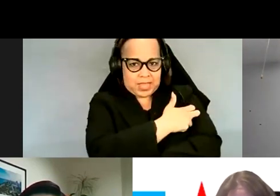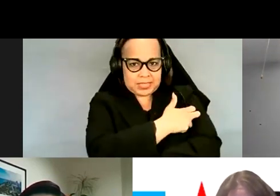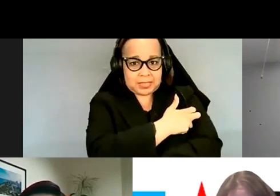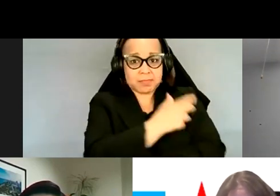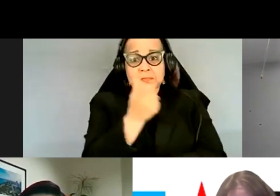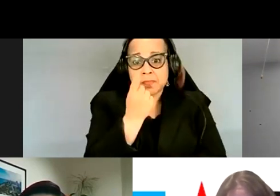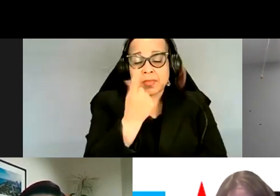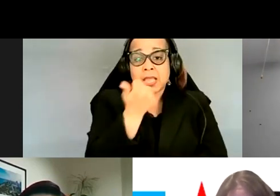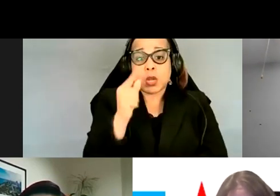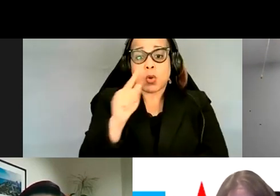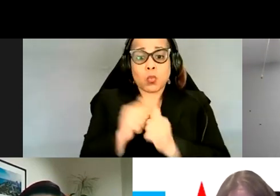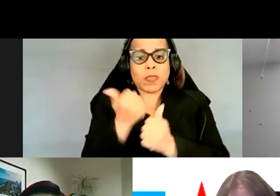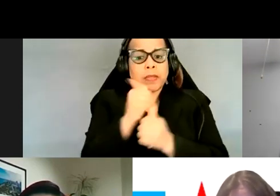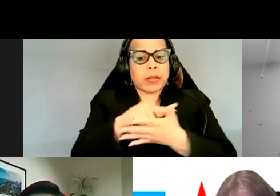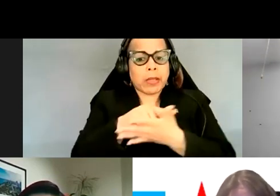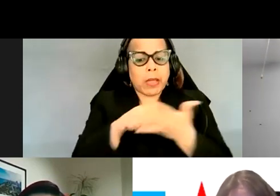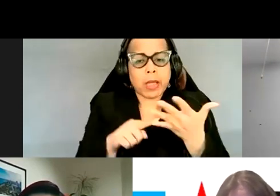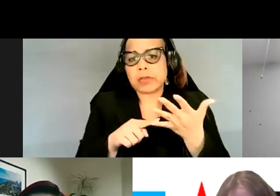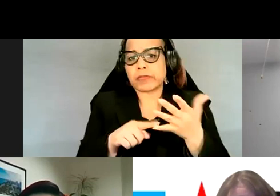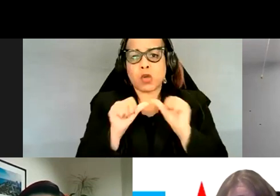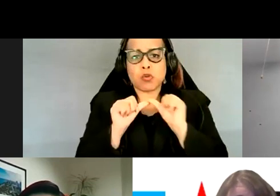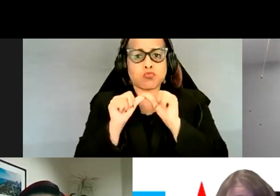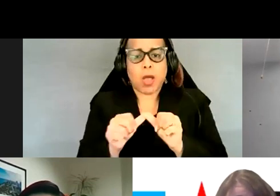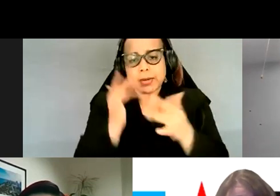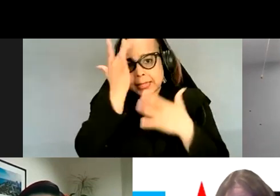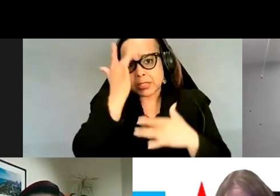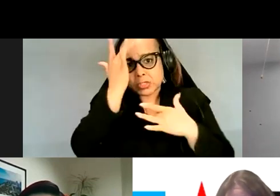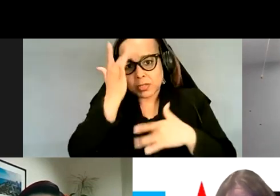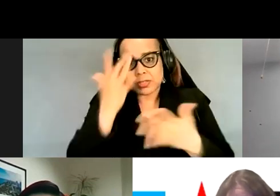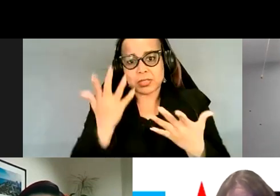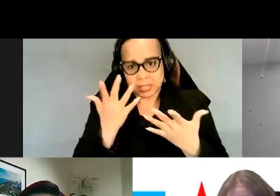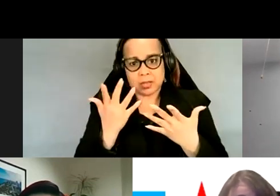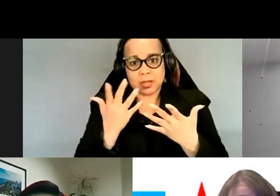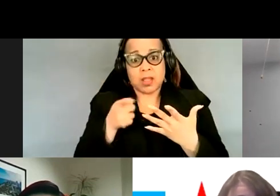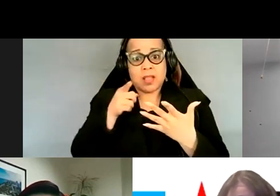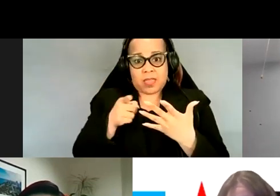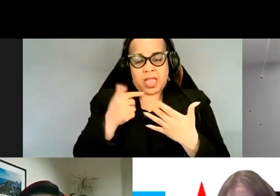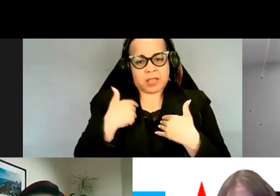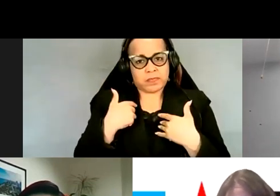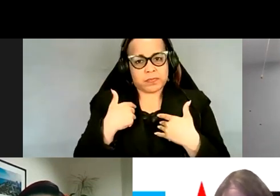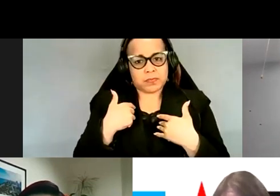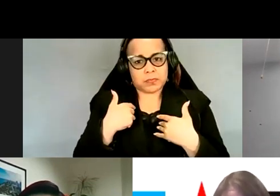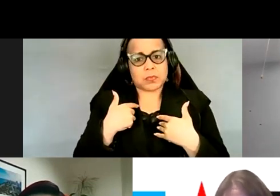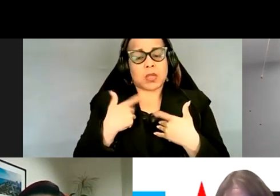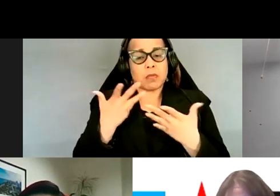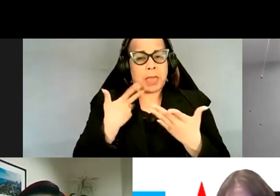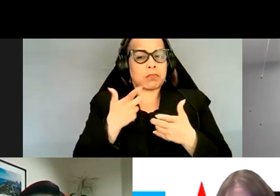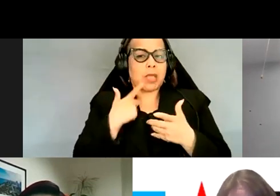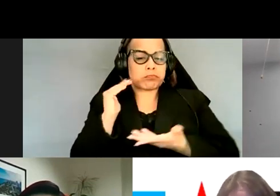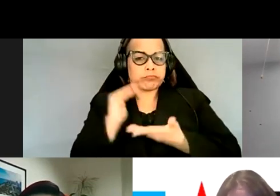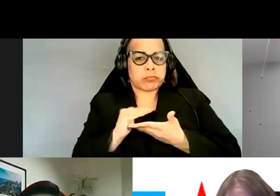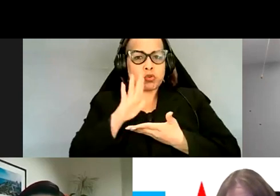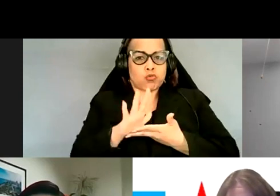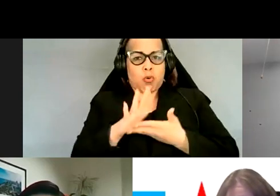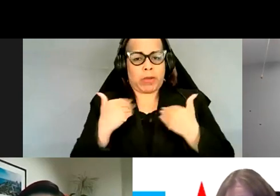Especially anybody with any kind of conditions, chronic conditions that may place your reserves at some point compromise your